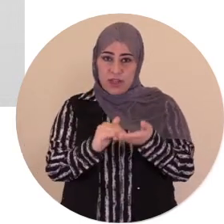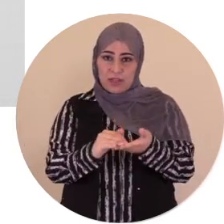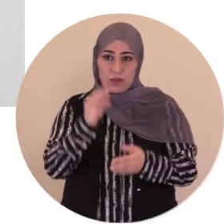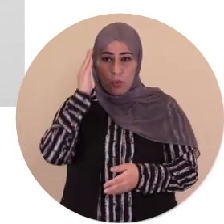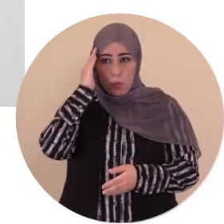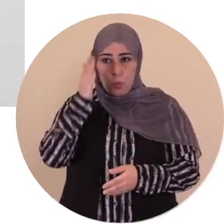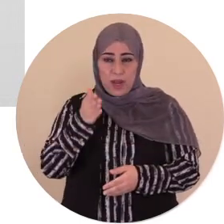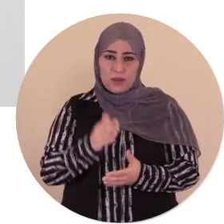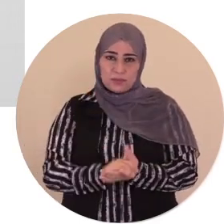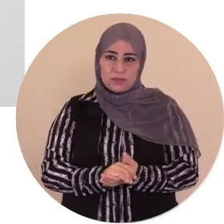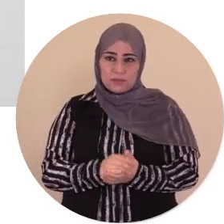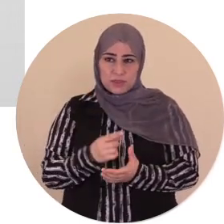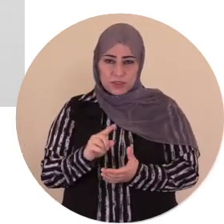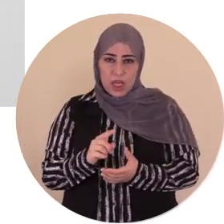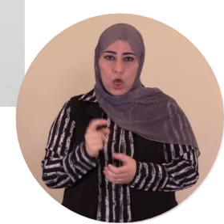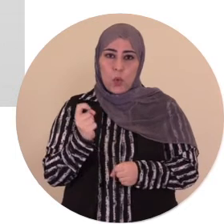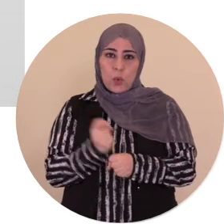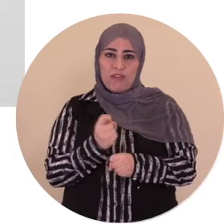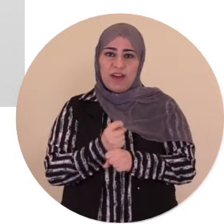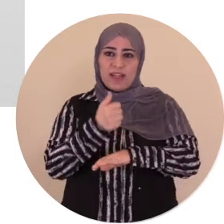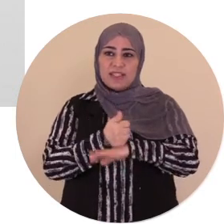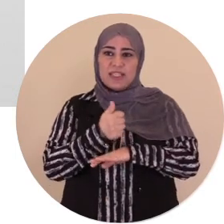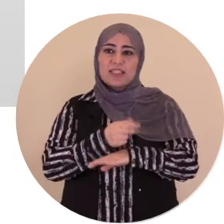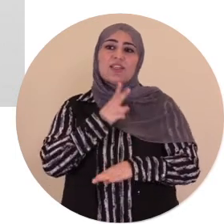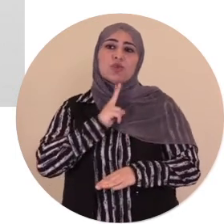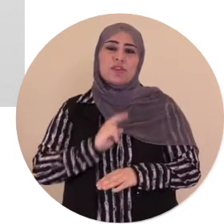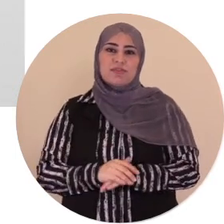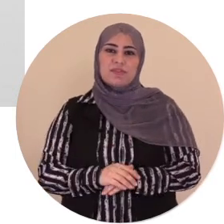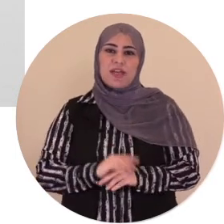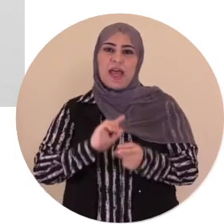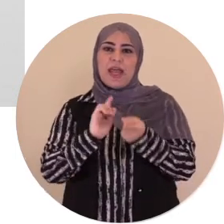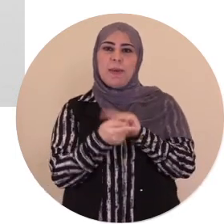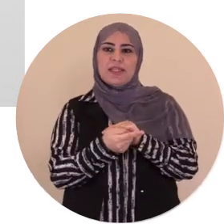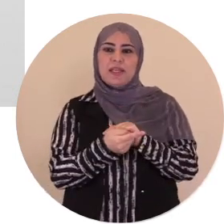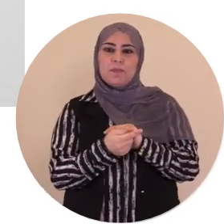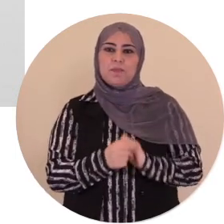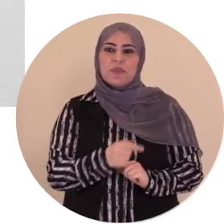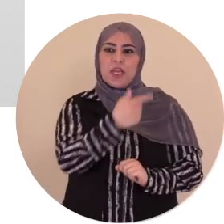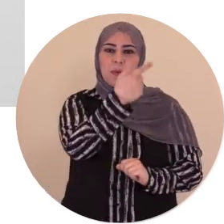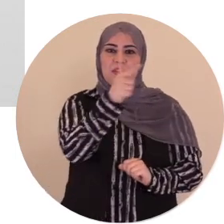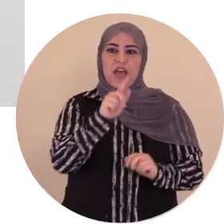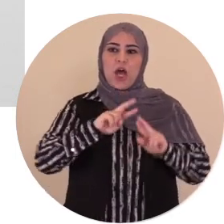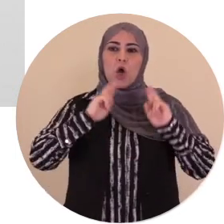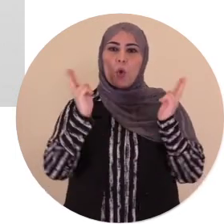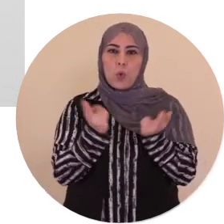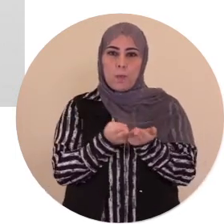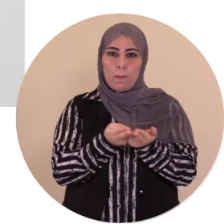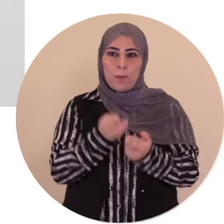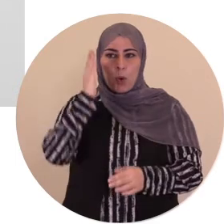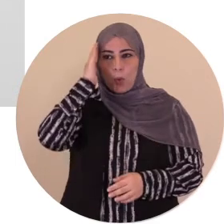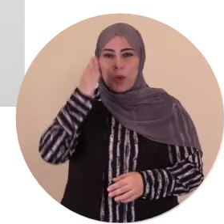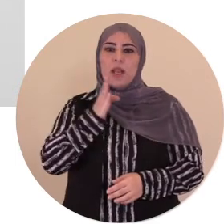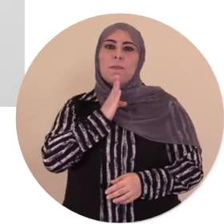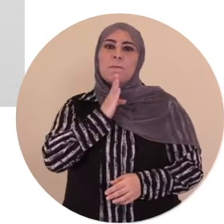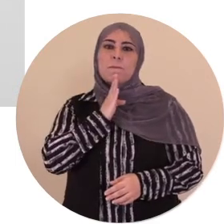The object is what? The room. So we start with the object. The room will be cleaned by the maid.